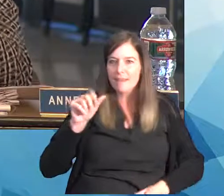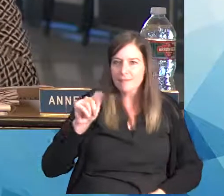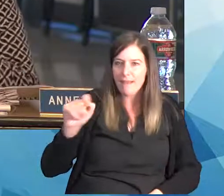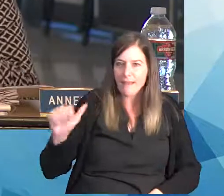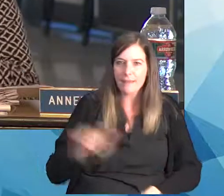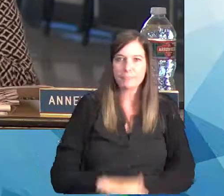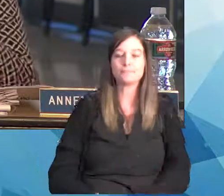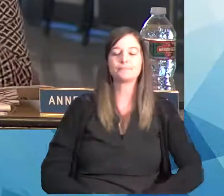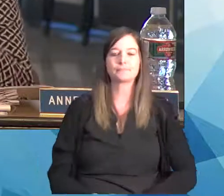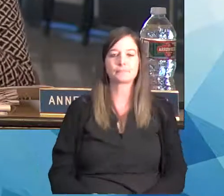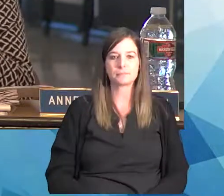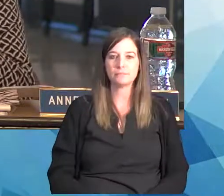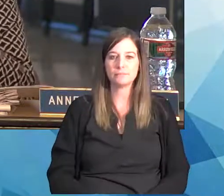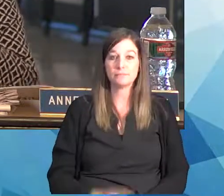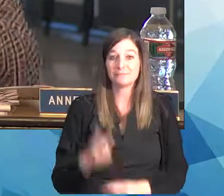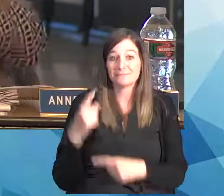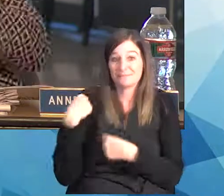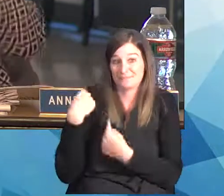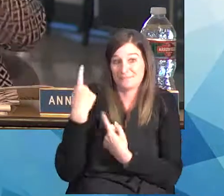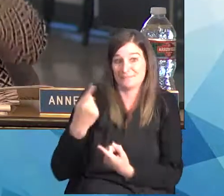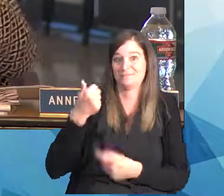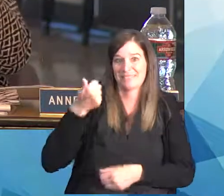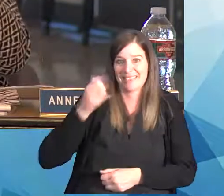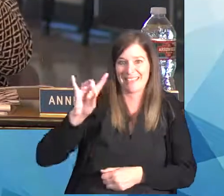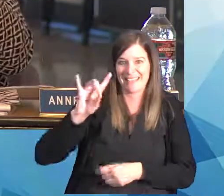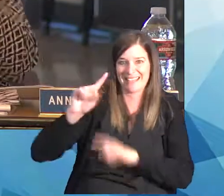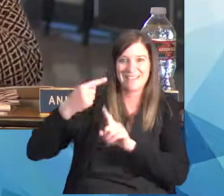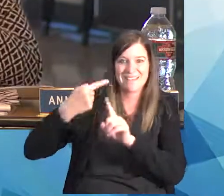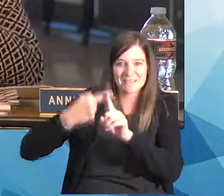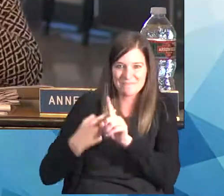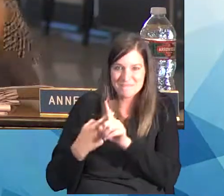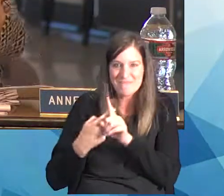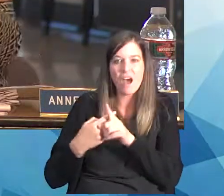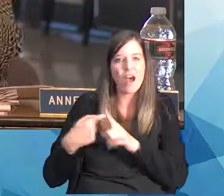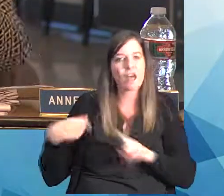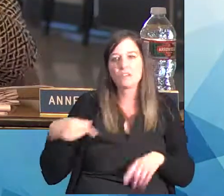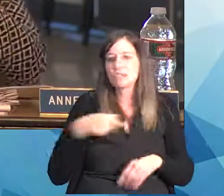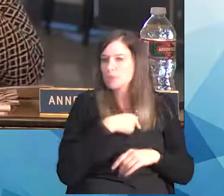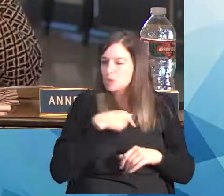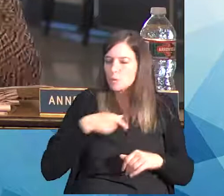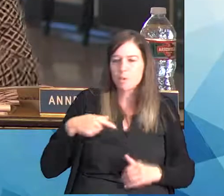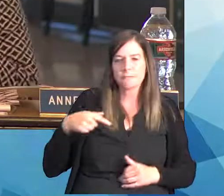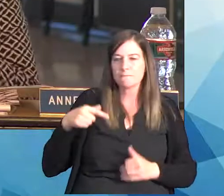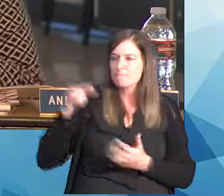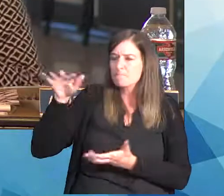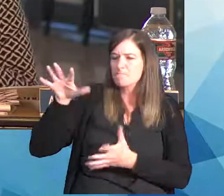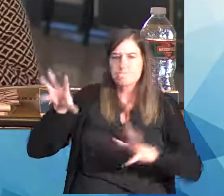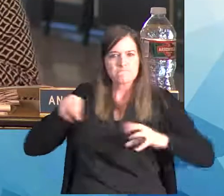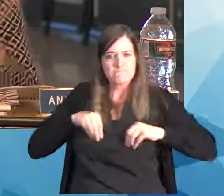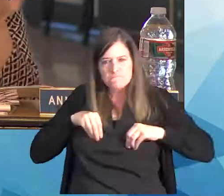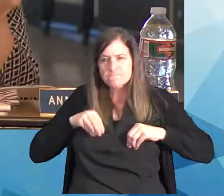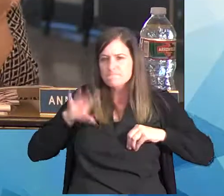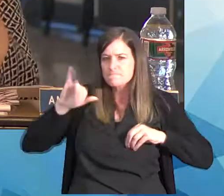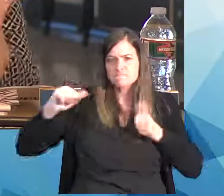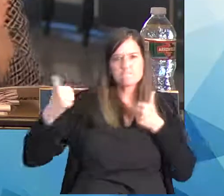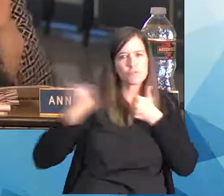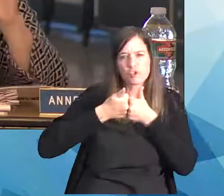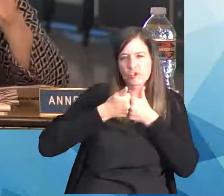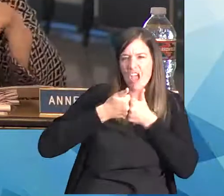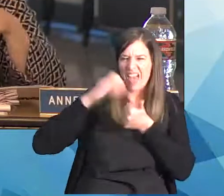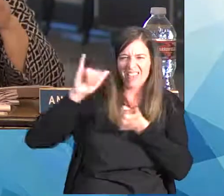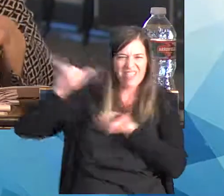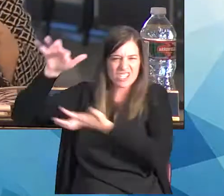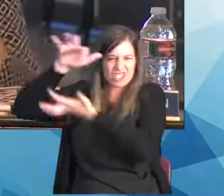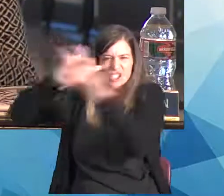months, we have charged right through the storm. And we're not